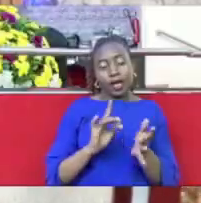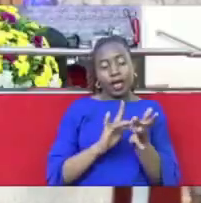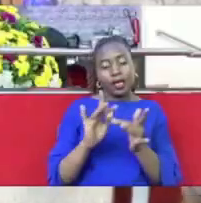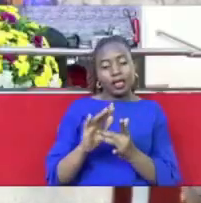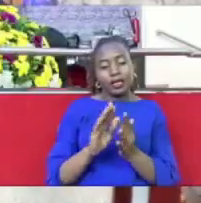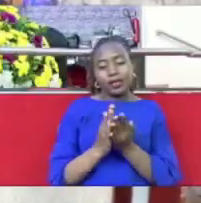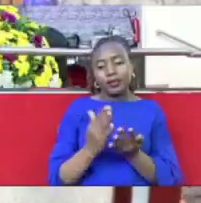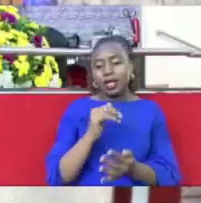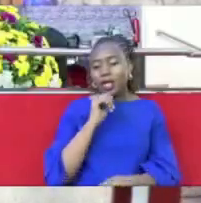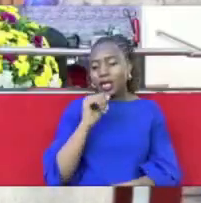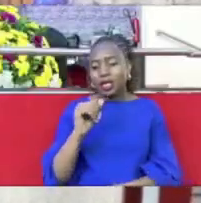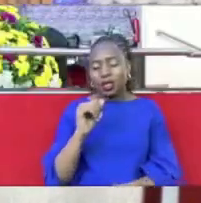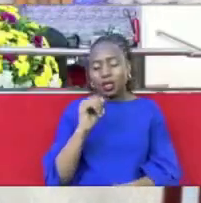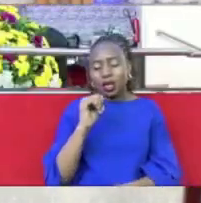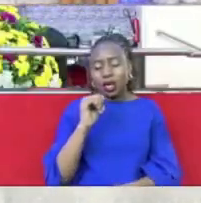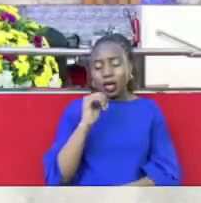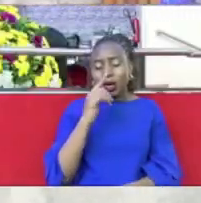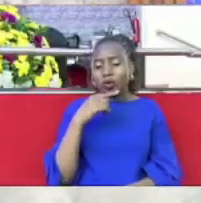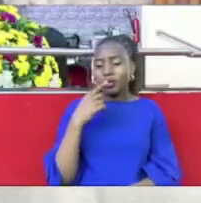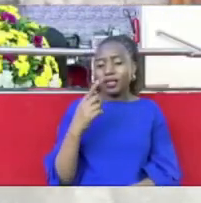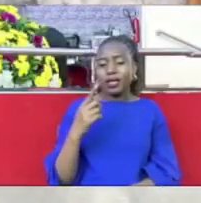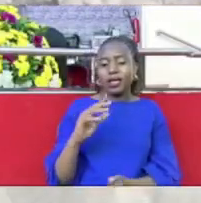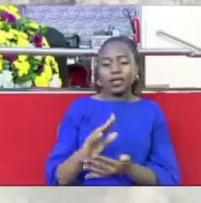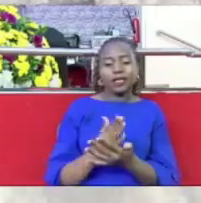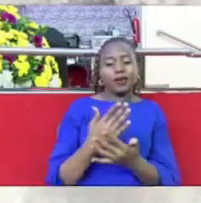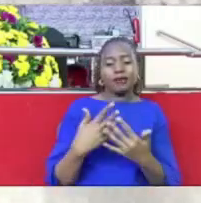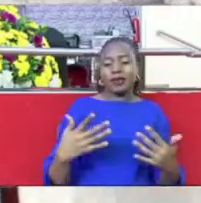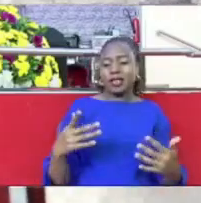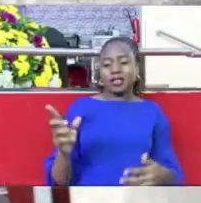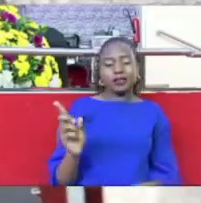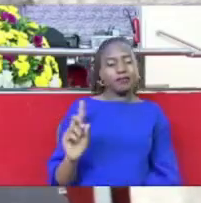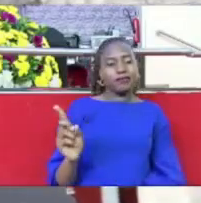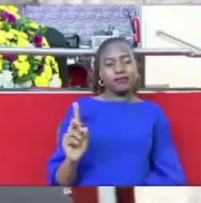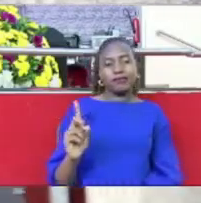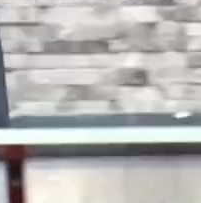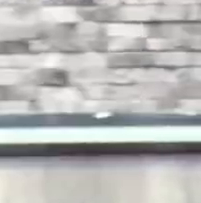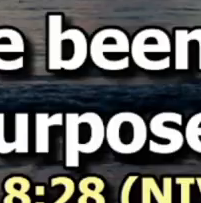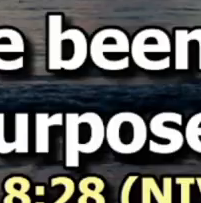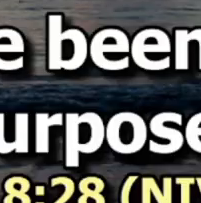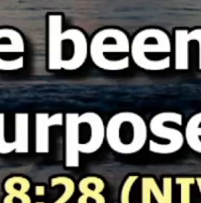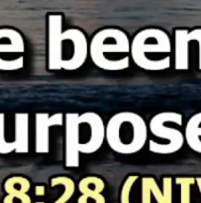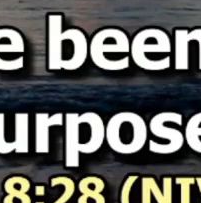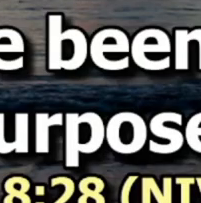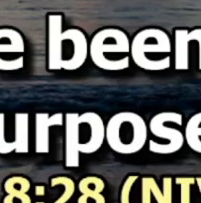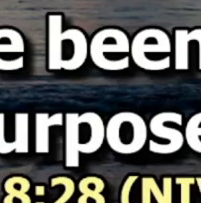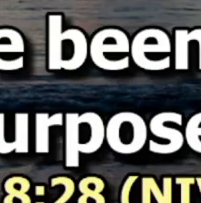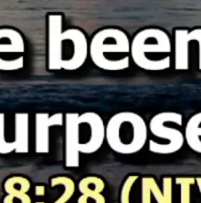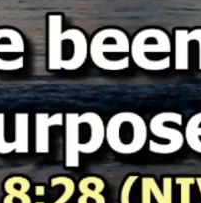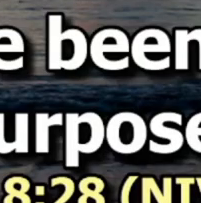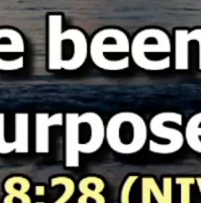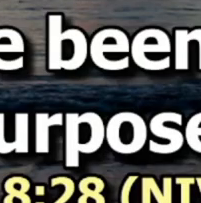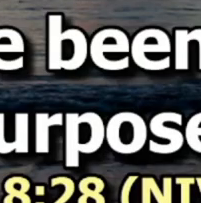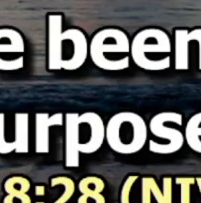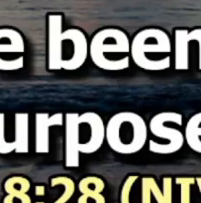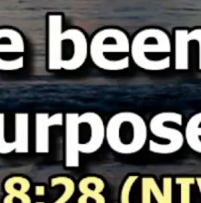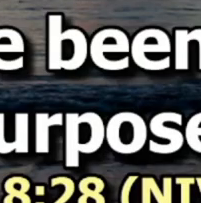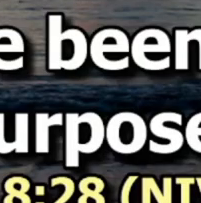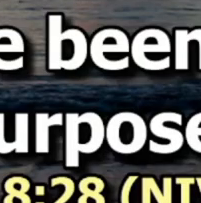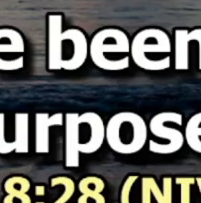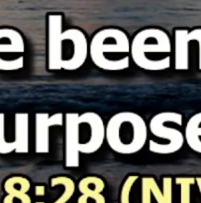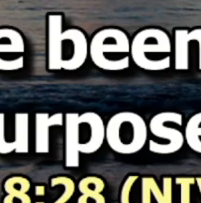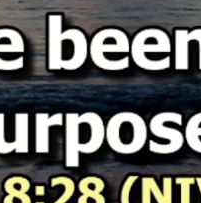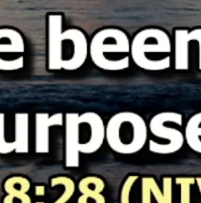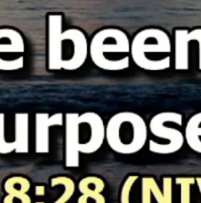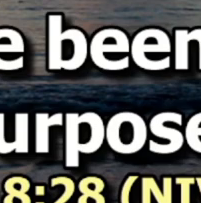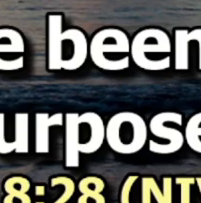things. Maandiko yasemi mambo mengine. The scripture is saying all things. Maandiko yanasema mambo yote. Including the situation with your landlord.